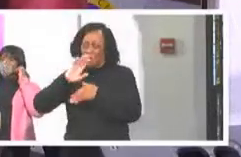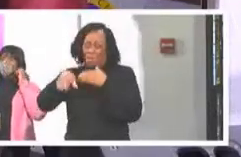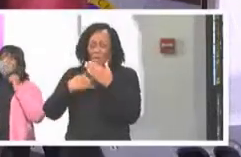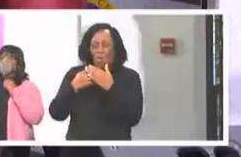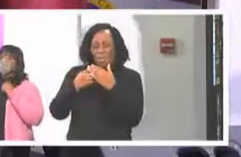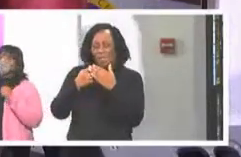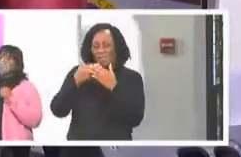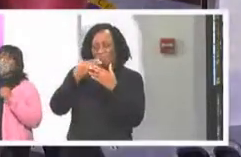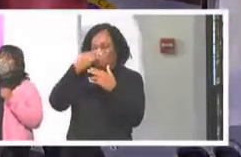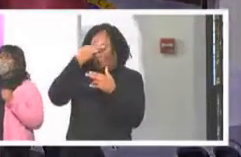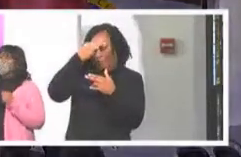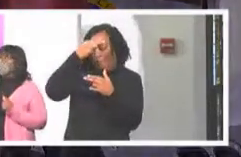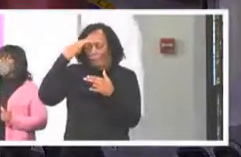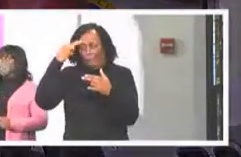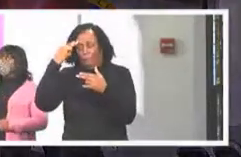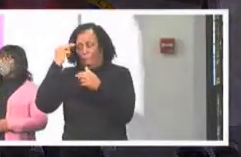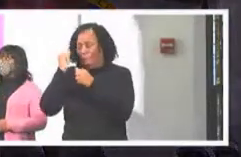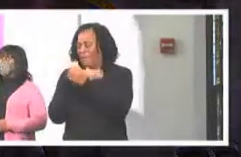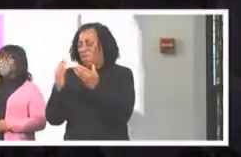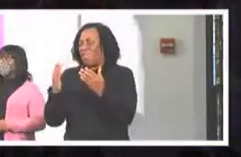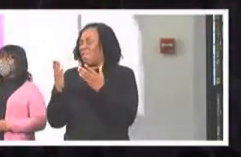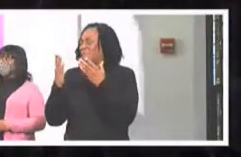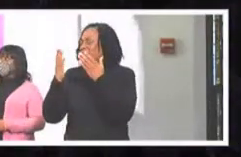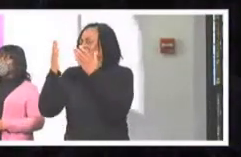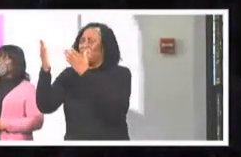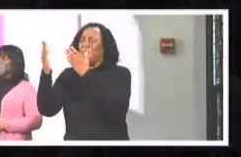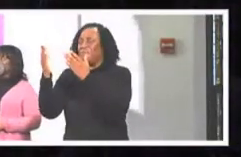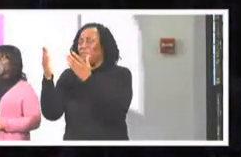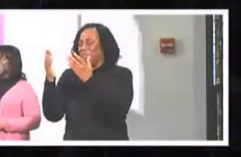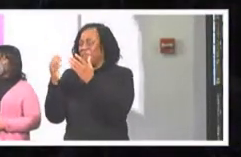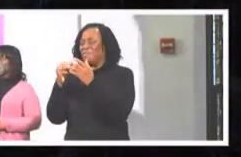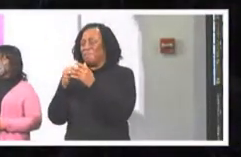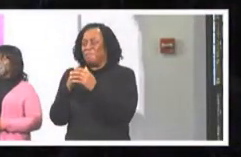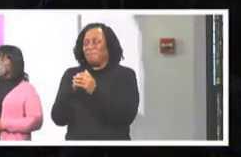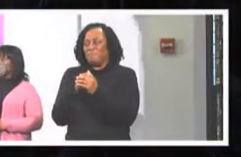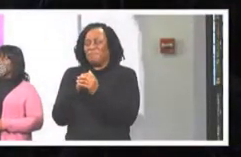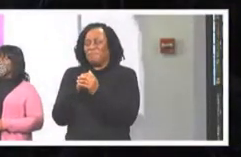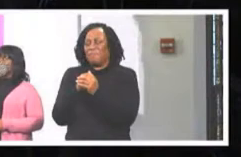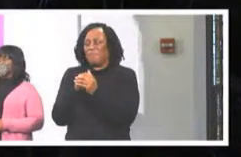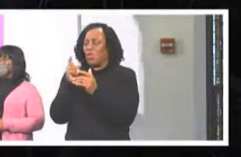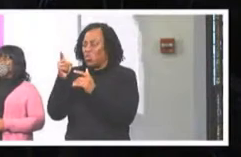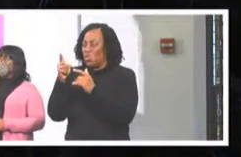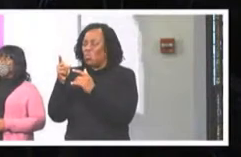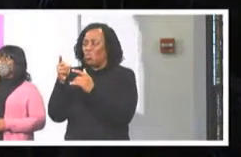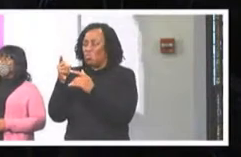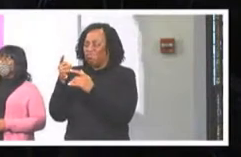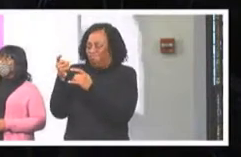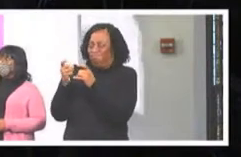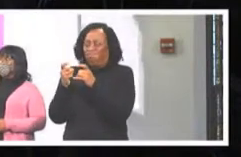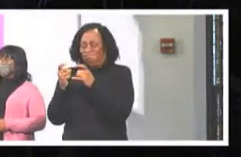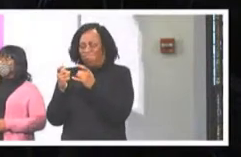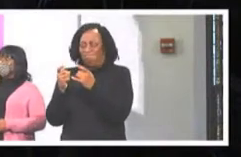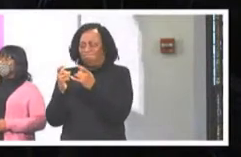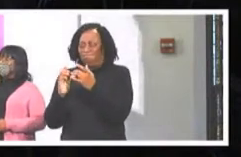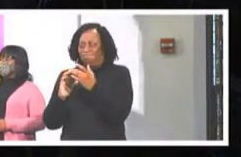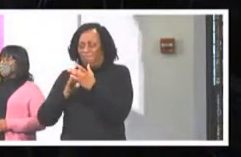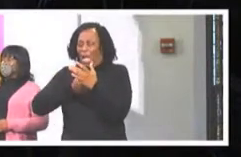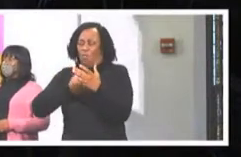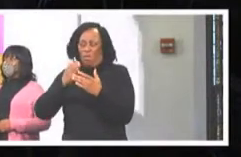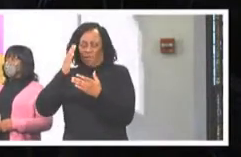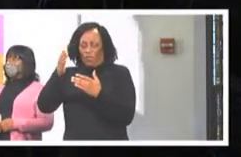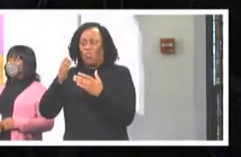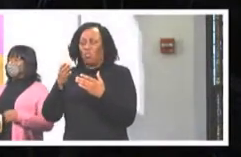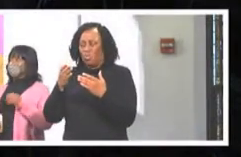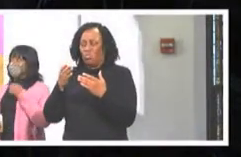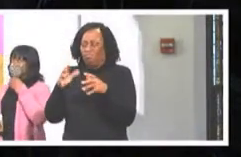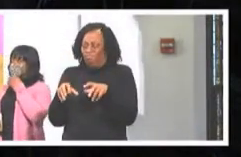you, knowing you are the author and the finisher of all of our faith, God. That you will have the final word, God. So in this